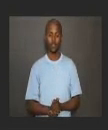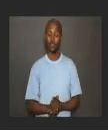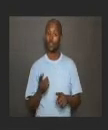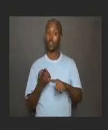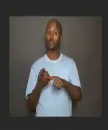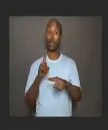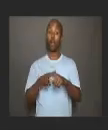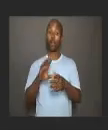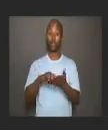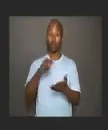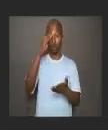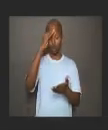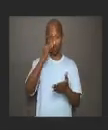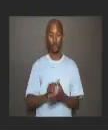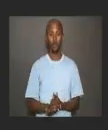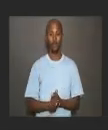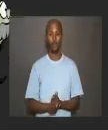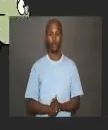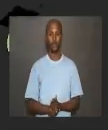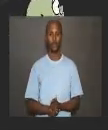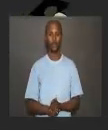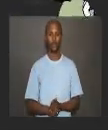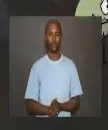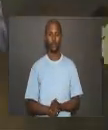Let's get back to our lesson.